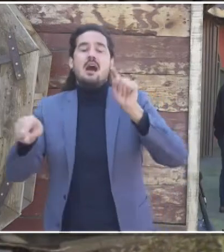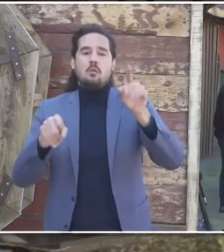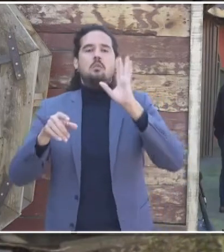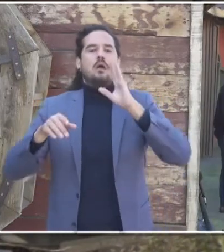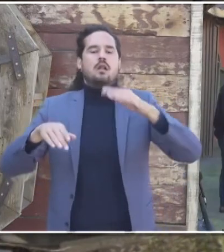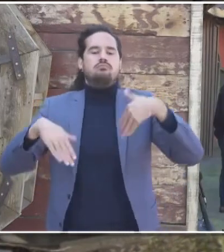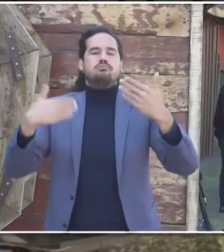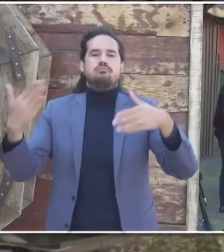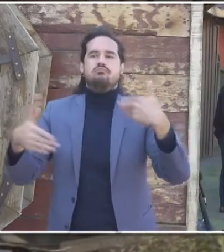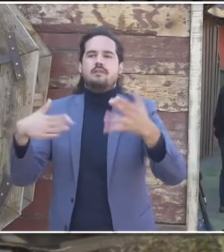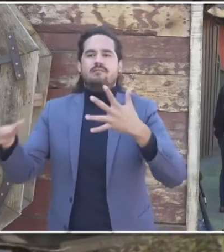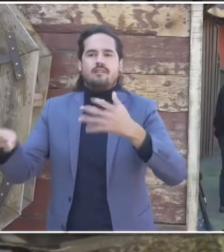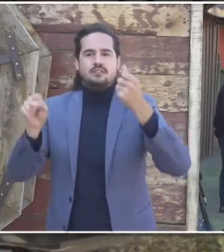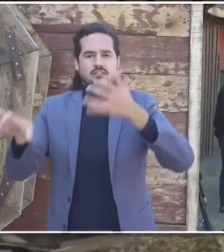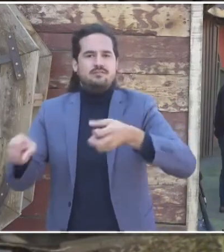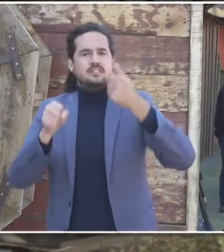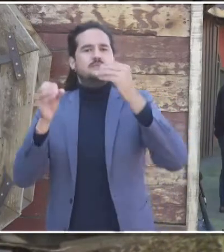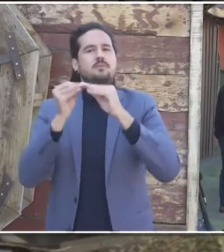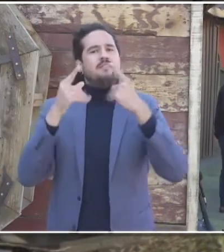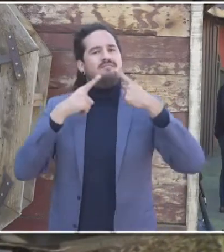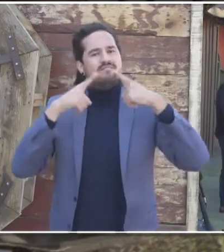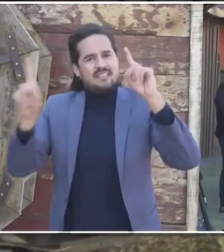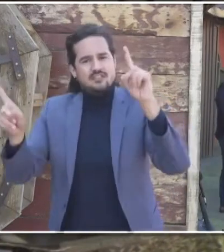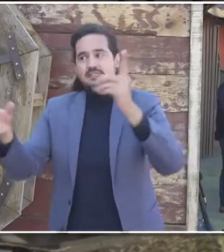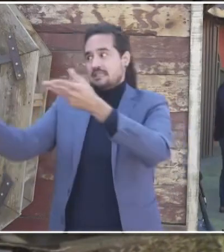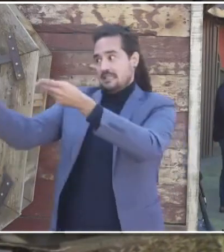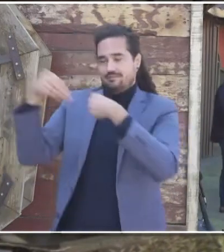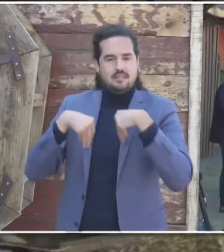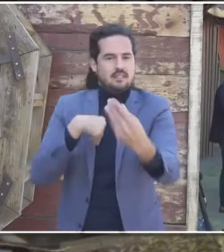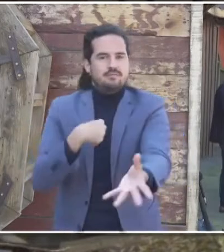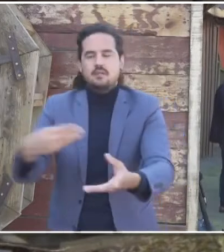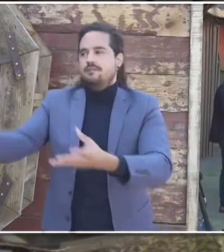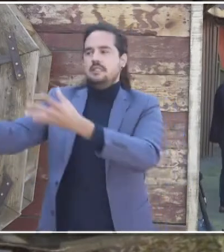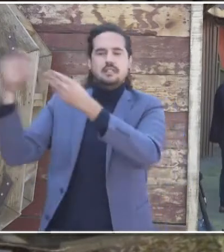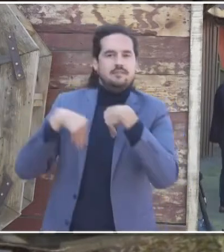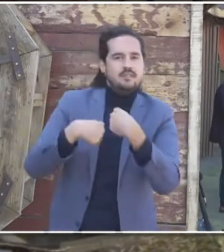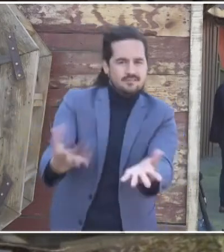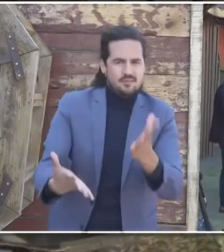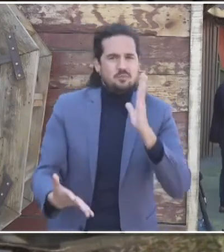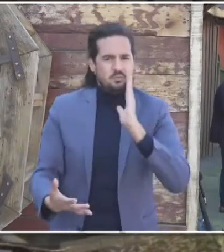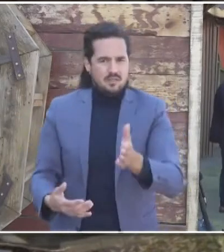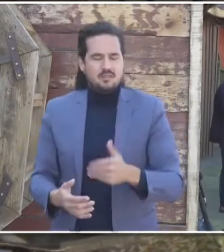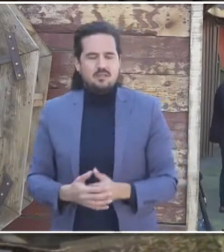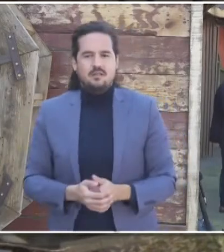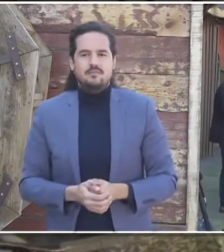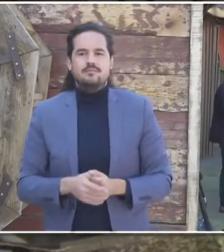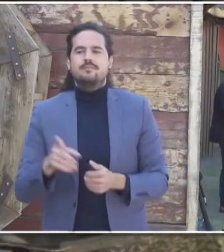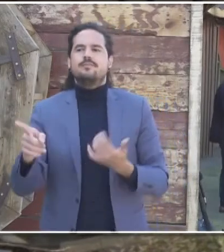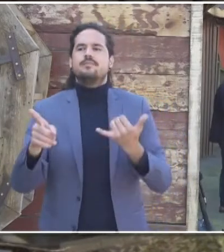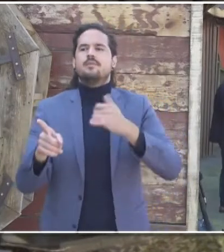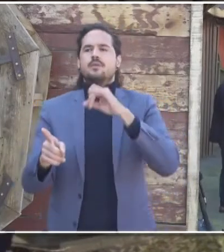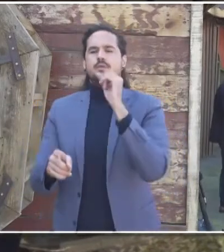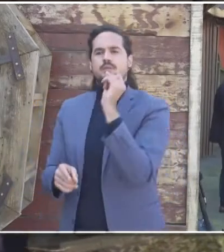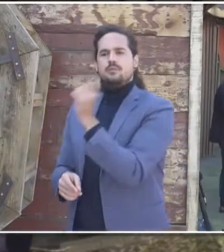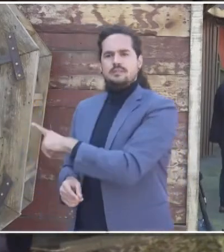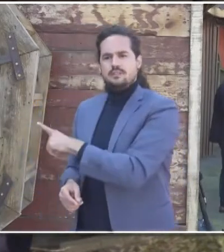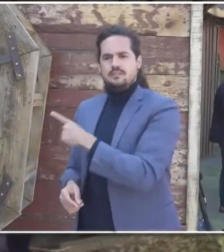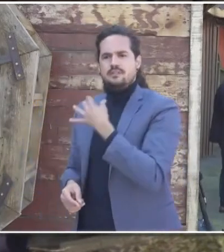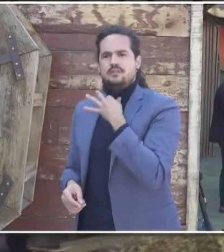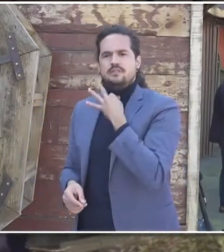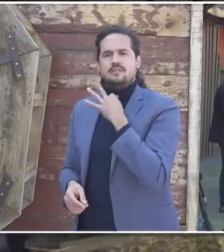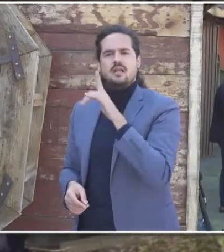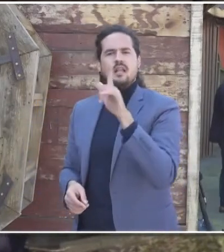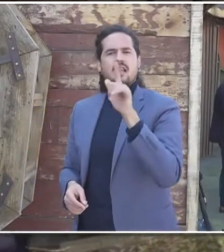Can you give us a little bit of an update on the lab in Valencia that seems to be falling short of the expectations from